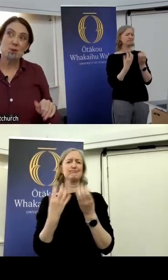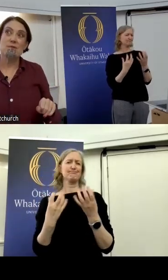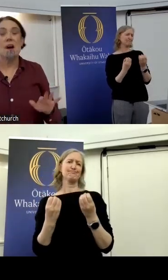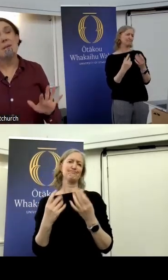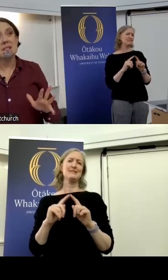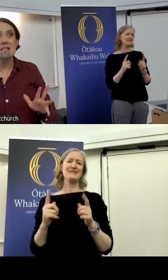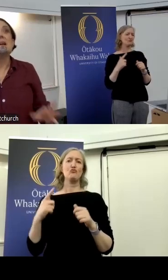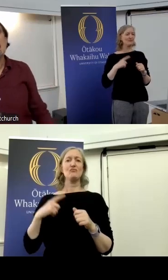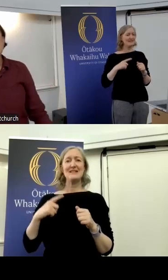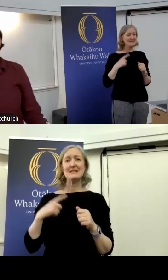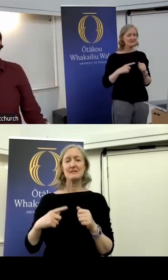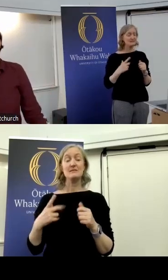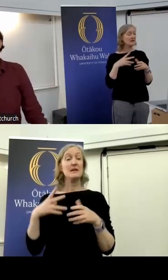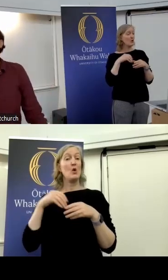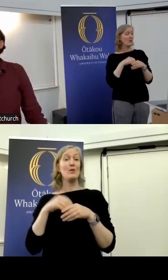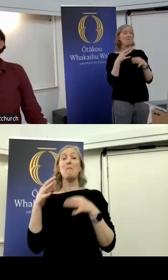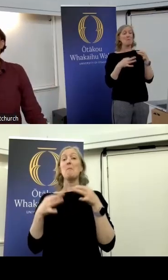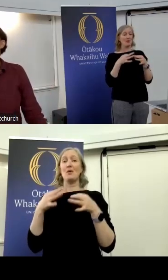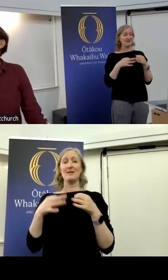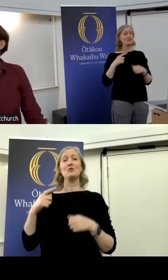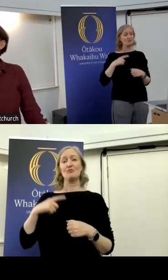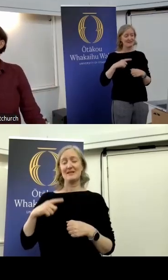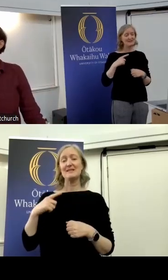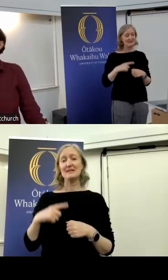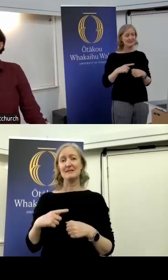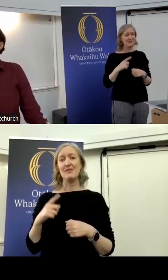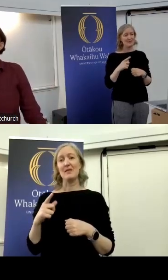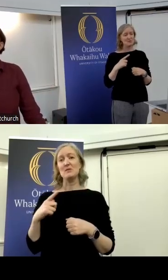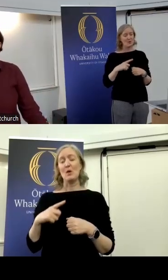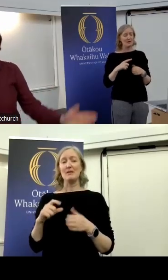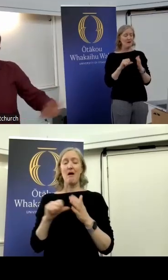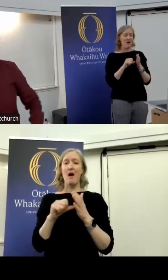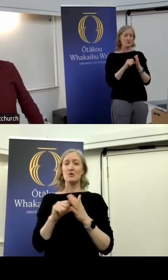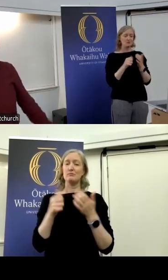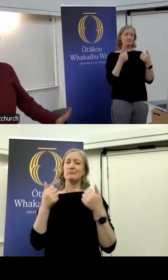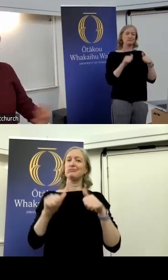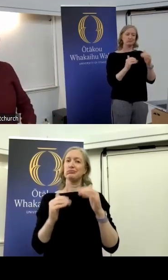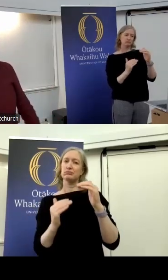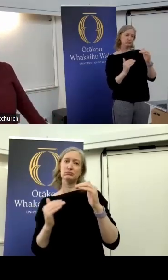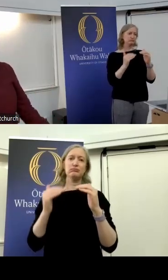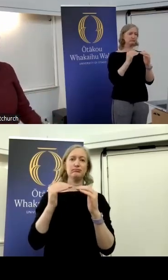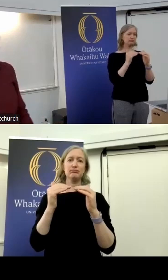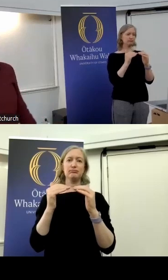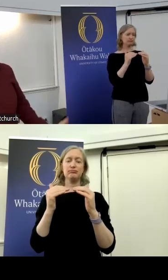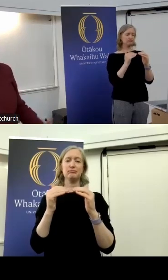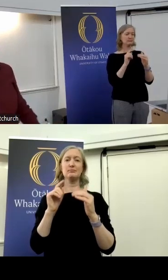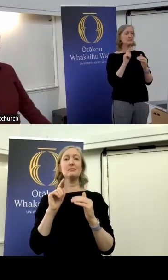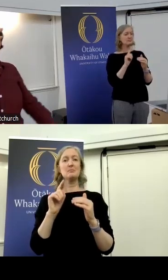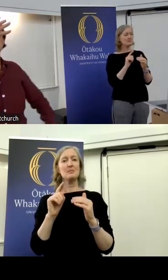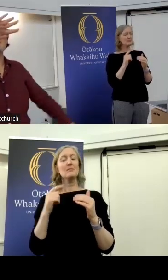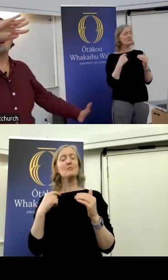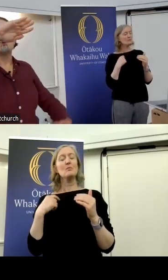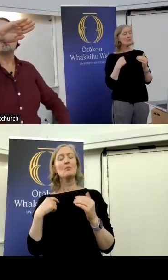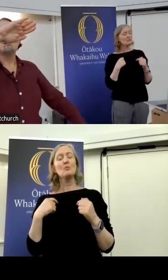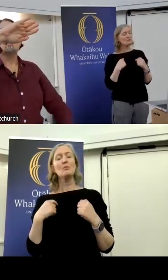including political environments, which can make it difficult. But I think that, you know, there's opportunity for things to